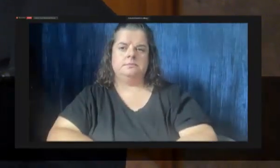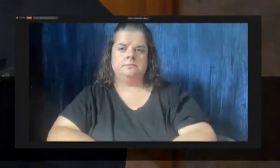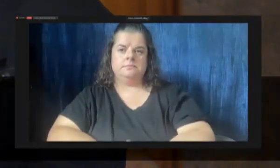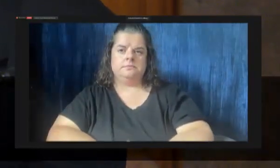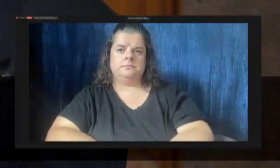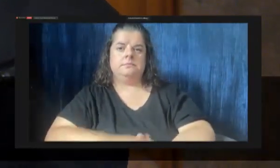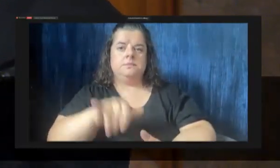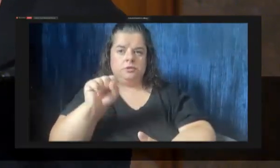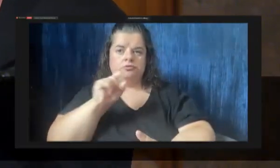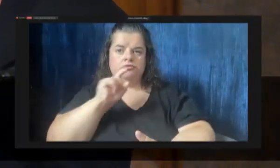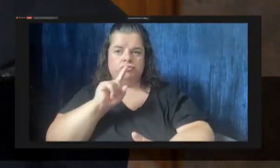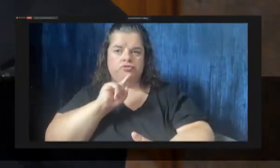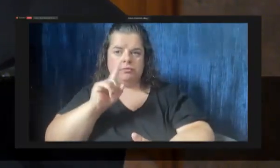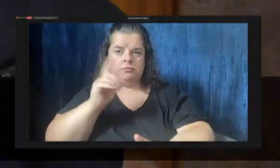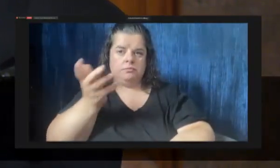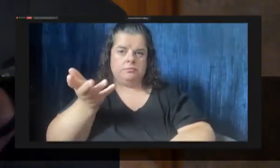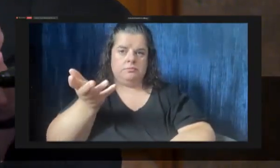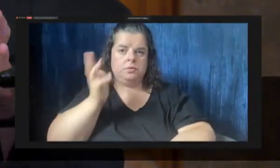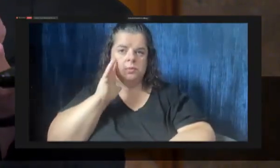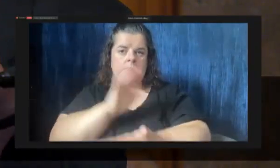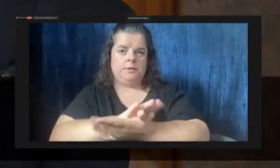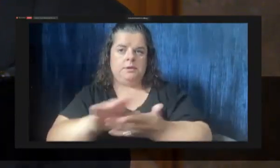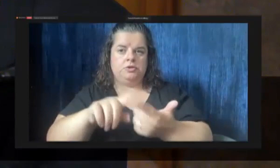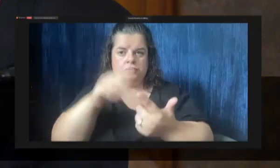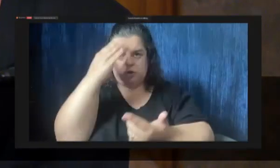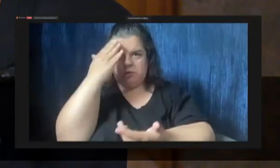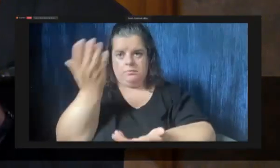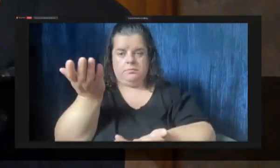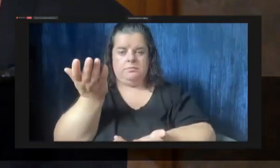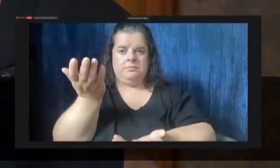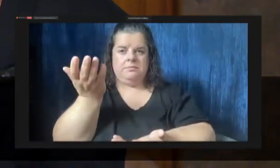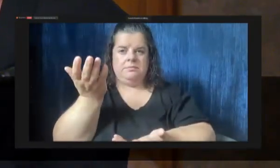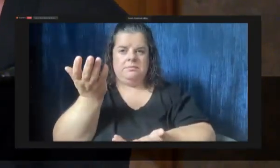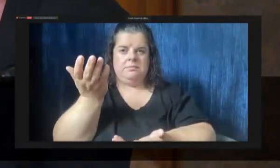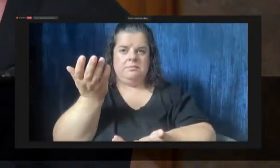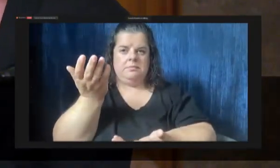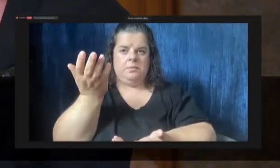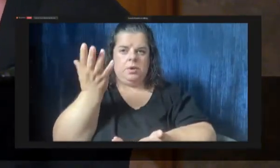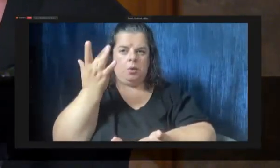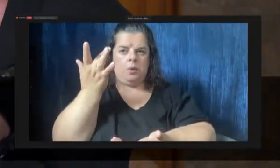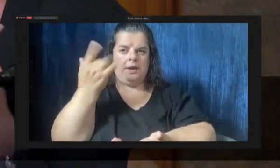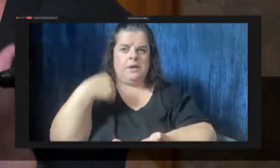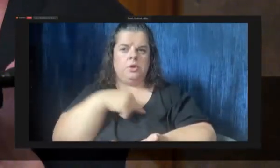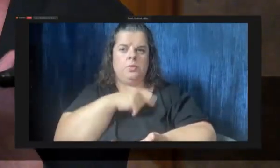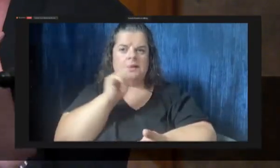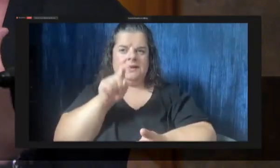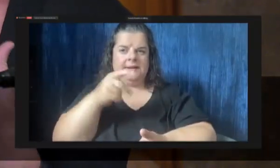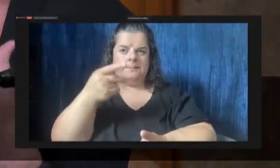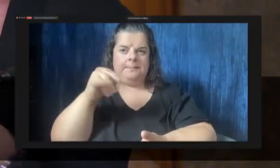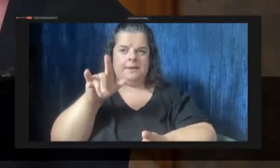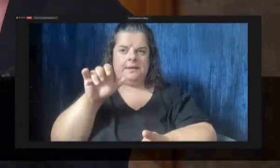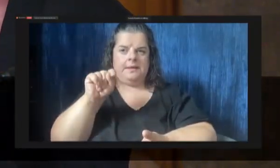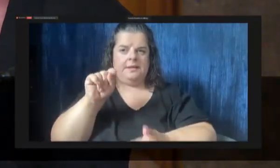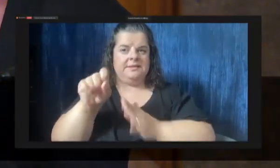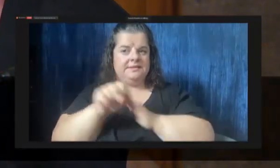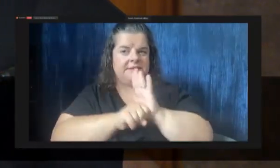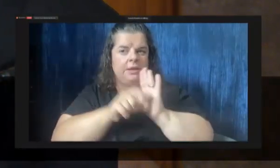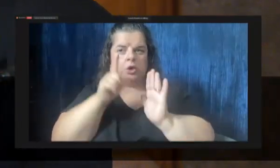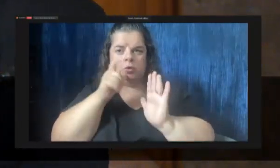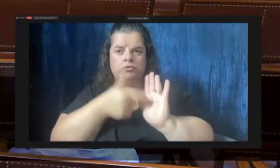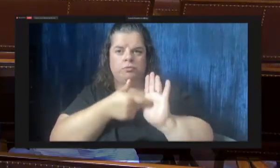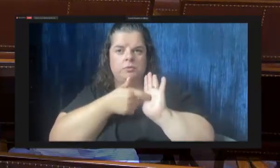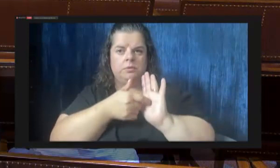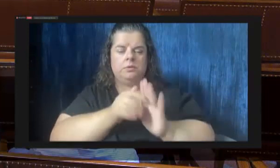Yes, sure, because that would be nice to know, like, what is this, like, why do we need to have a pilot? Is it the state? Who's requiring it? All of